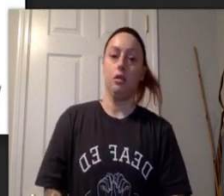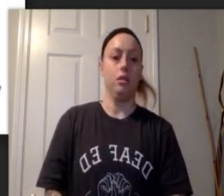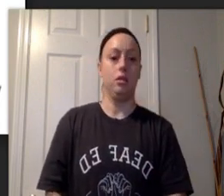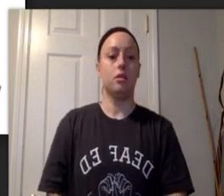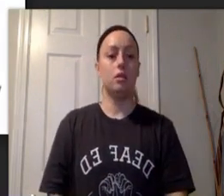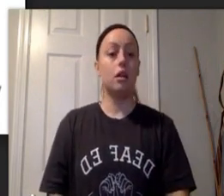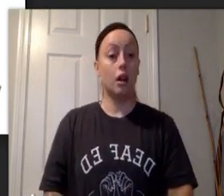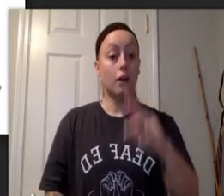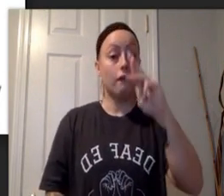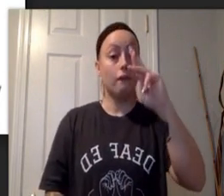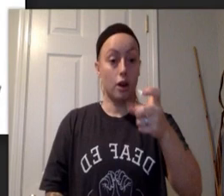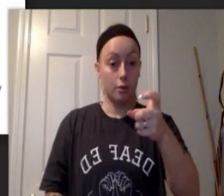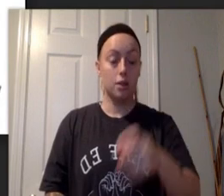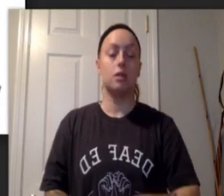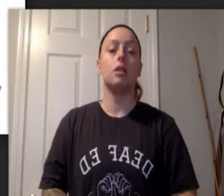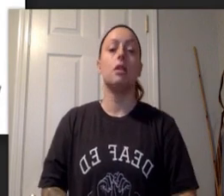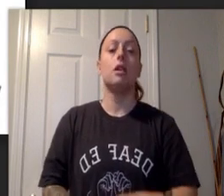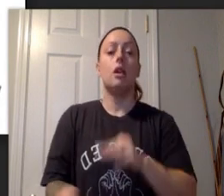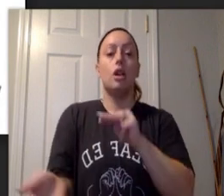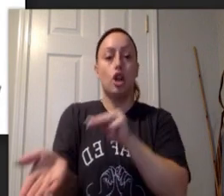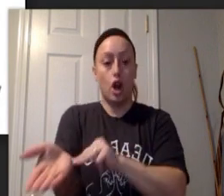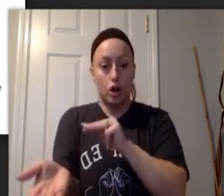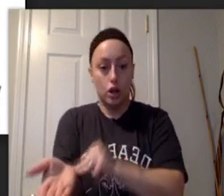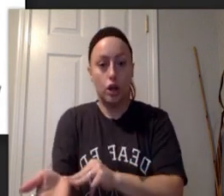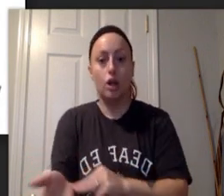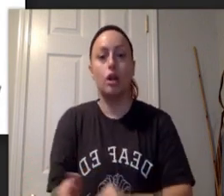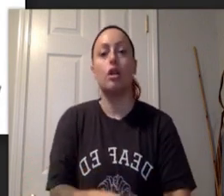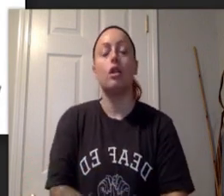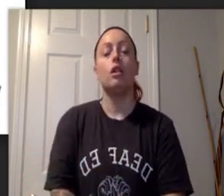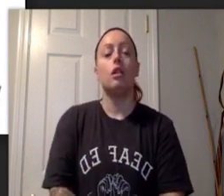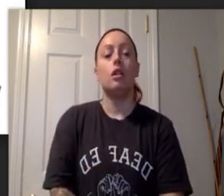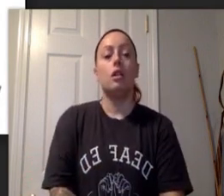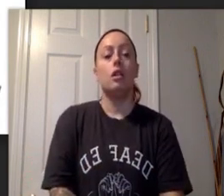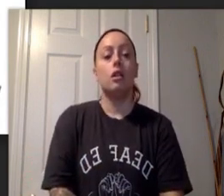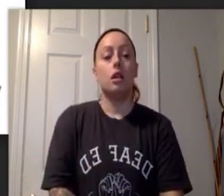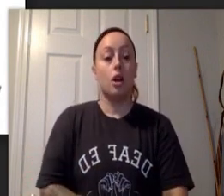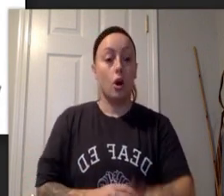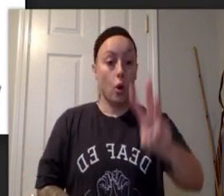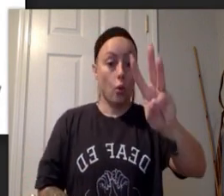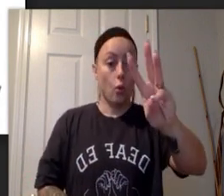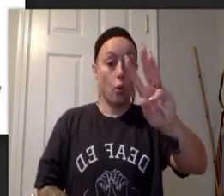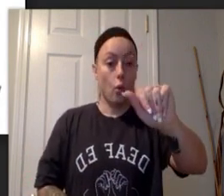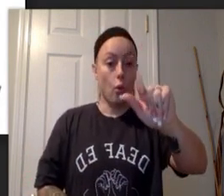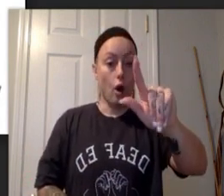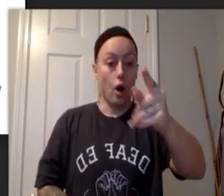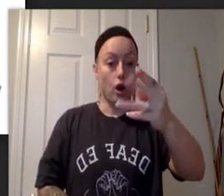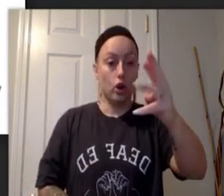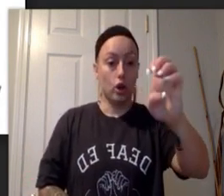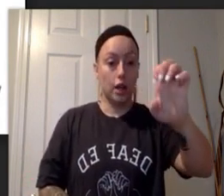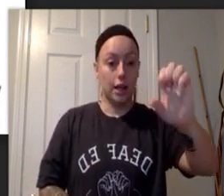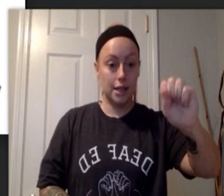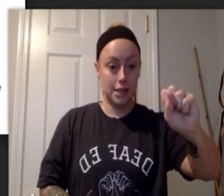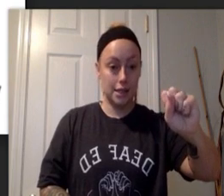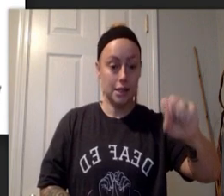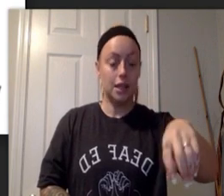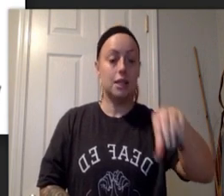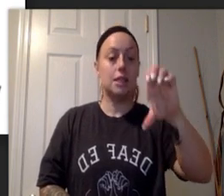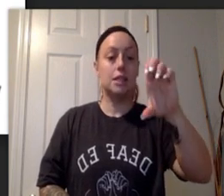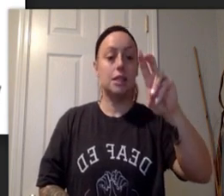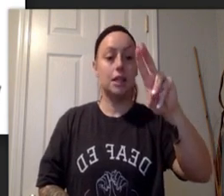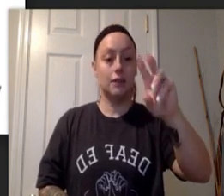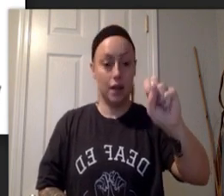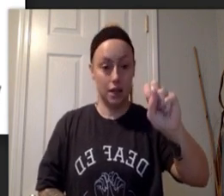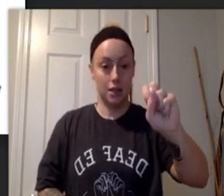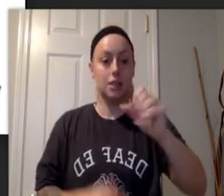from a pharmacy or doctor. You can absolutely ask your pharmacist or doctor. Walgreens, CVS, they usually will be cool with it.